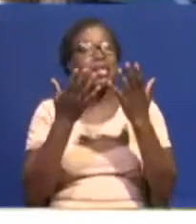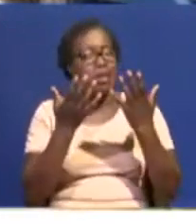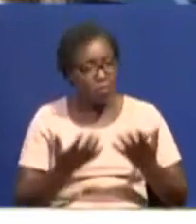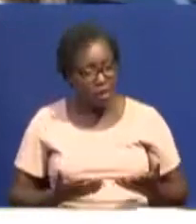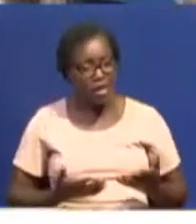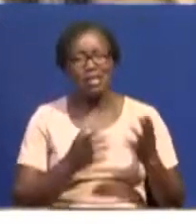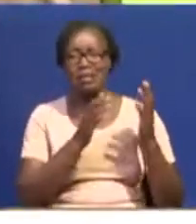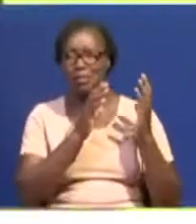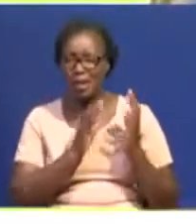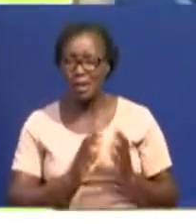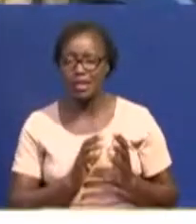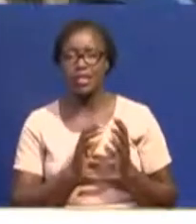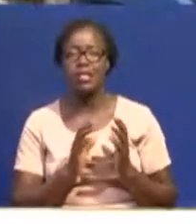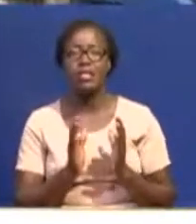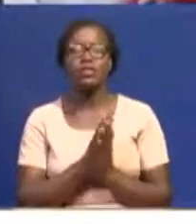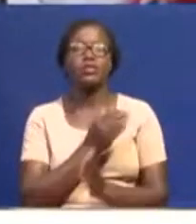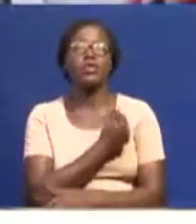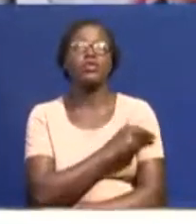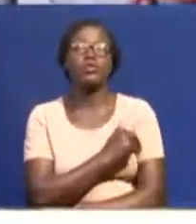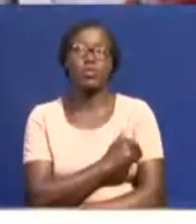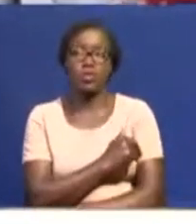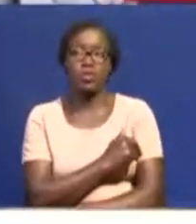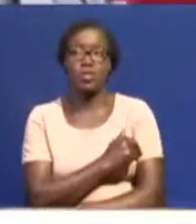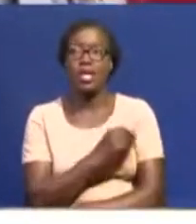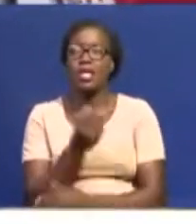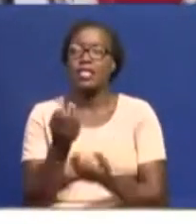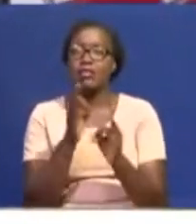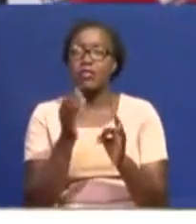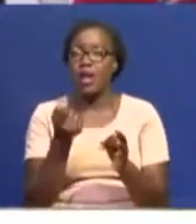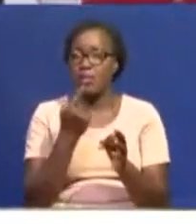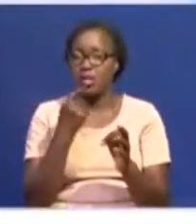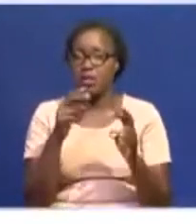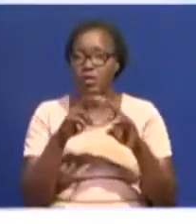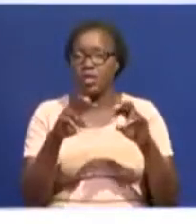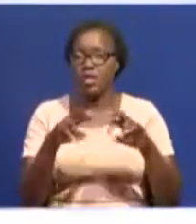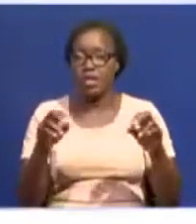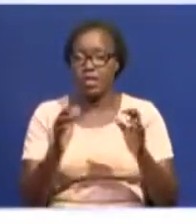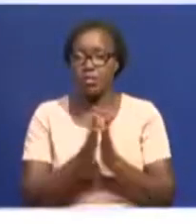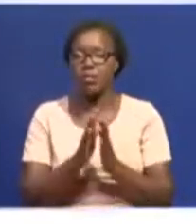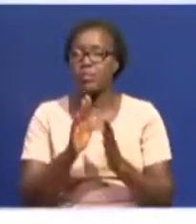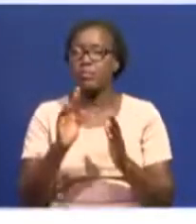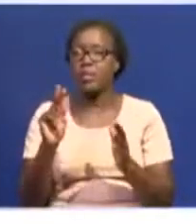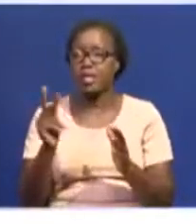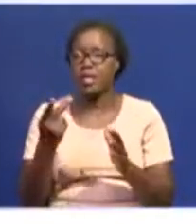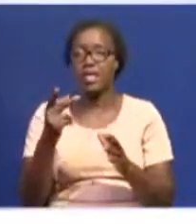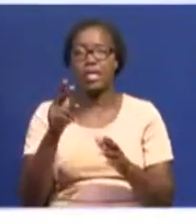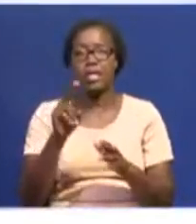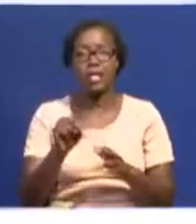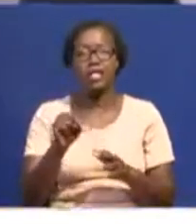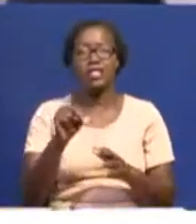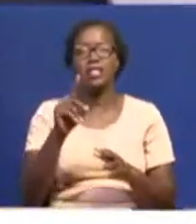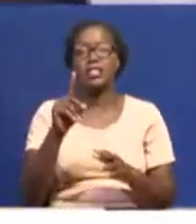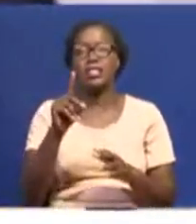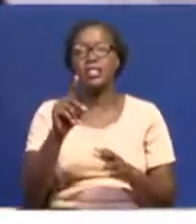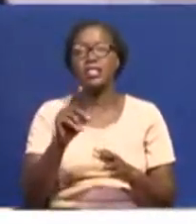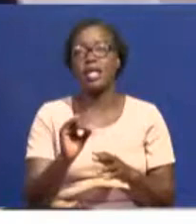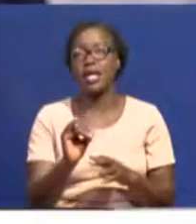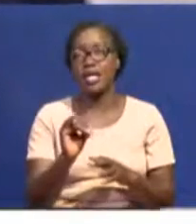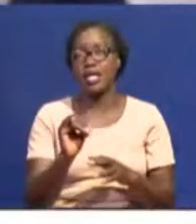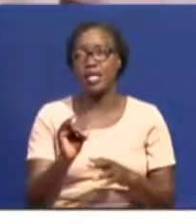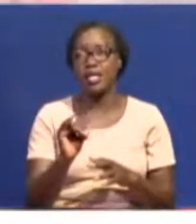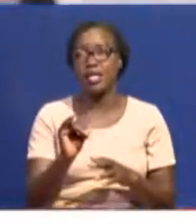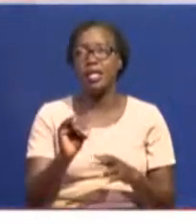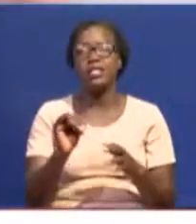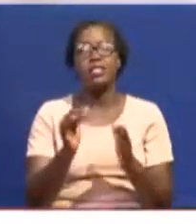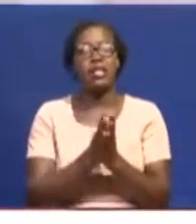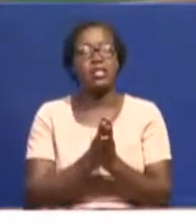overwhelming burden to the hospitals. The free medical checkup organized by the Kenya Nutritionists and Dieticians Institute through a Genga Training